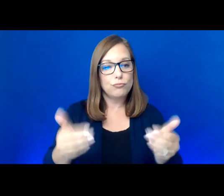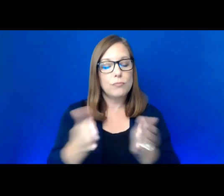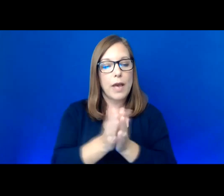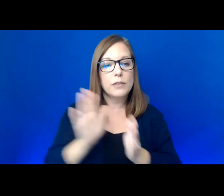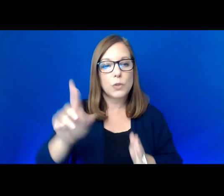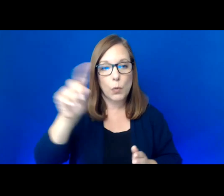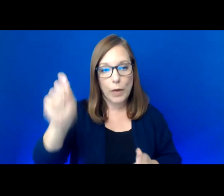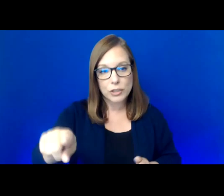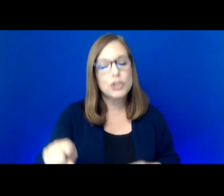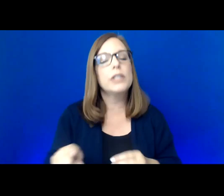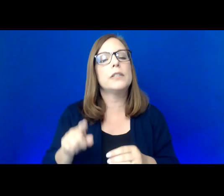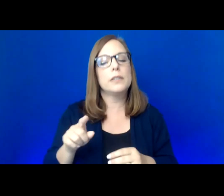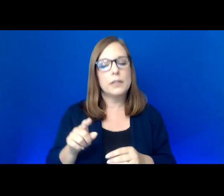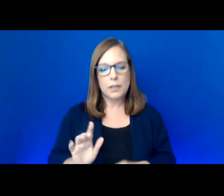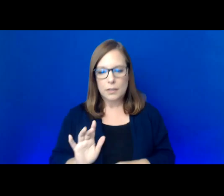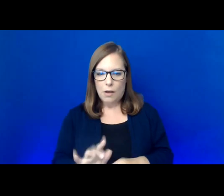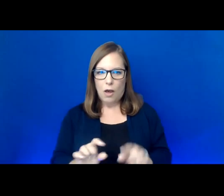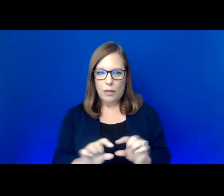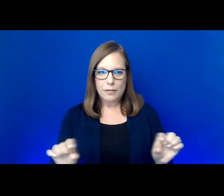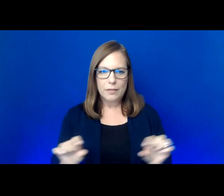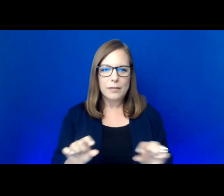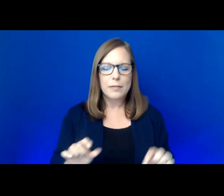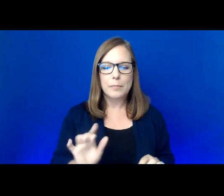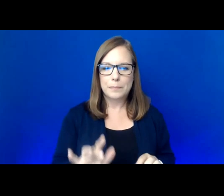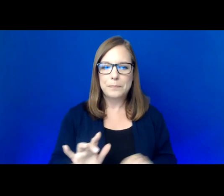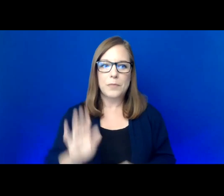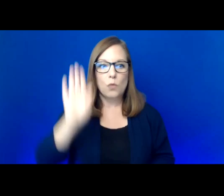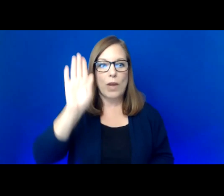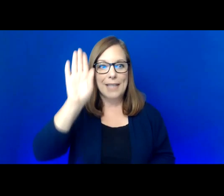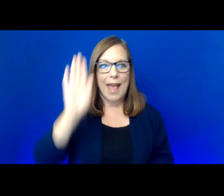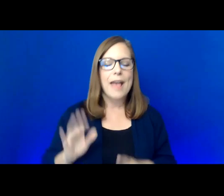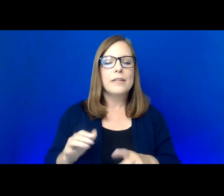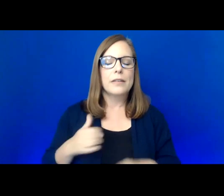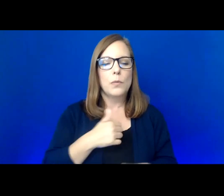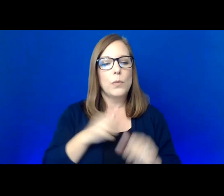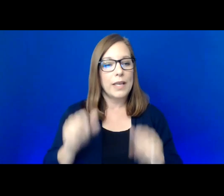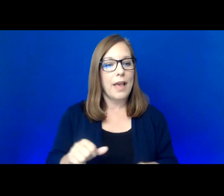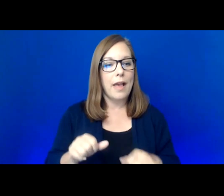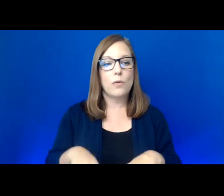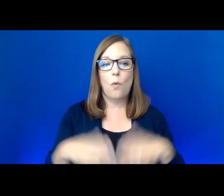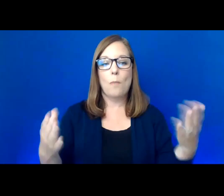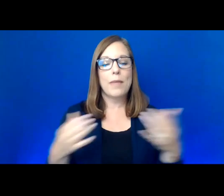hand feature on your Zoom toolbar, and we can open your line to hear from you directly.